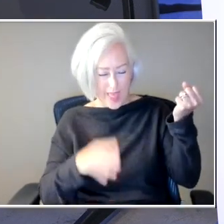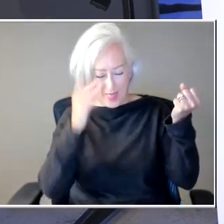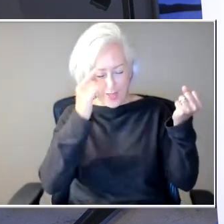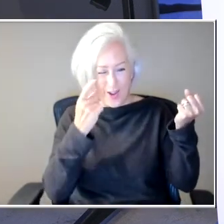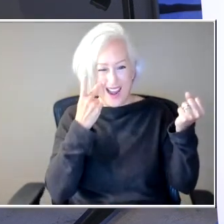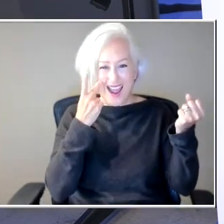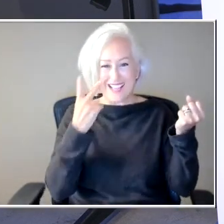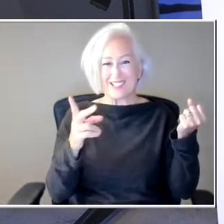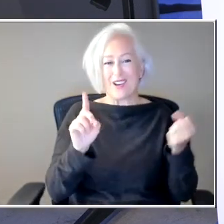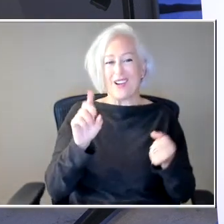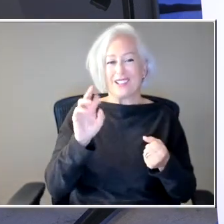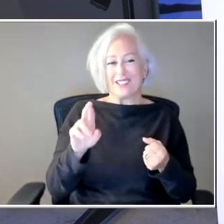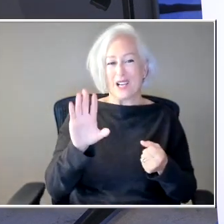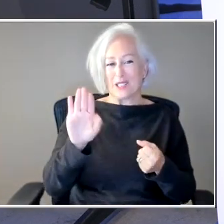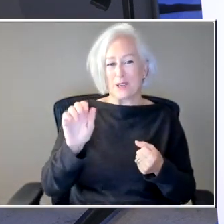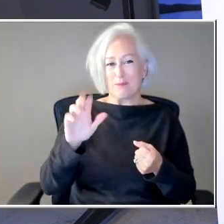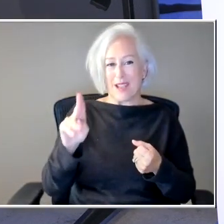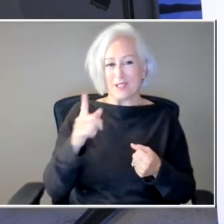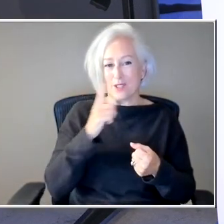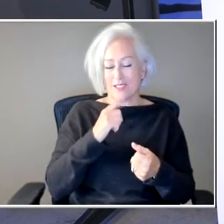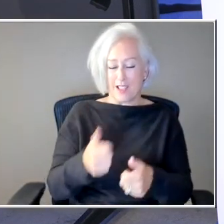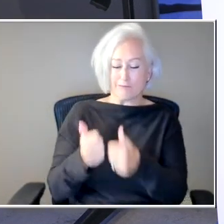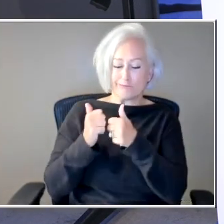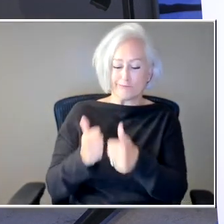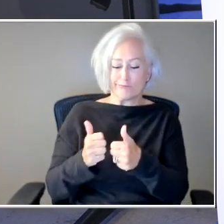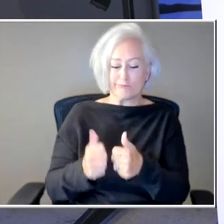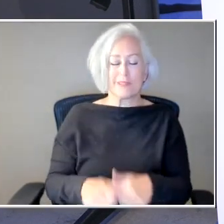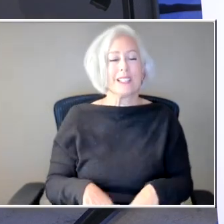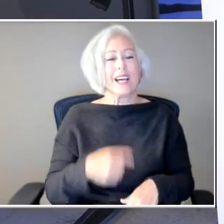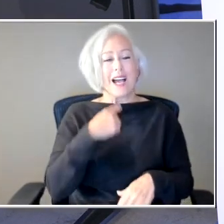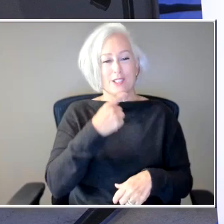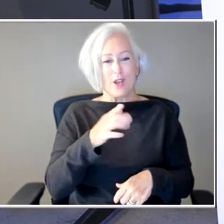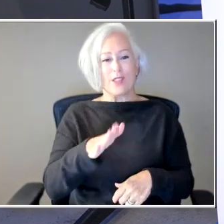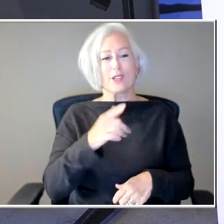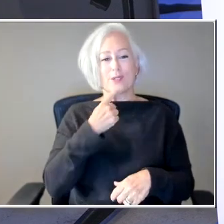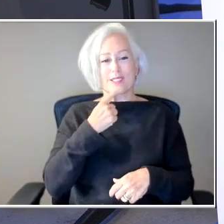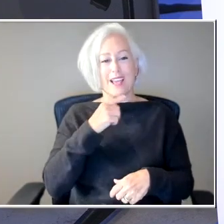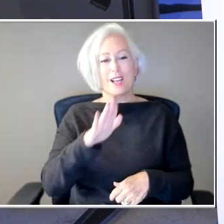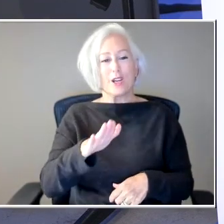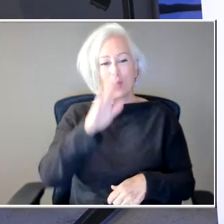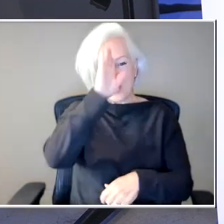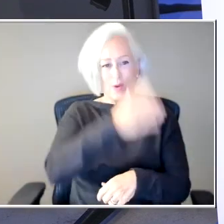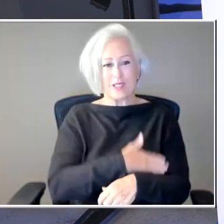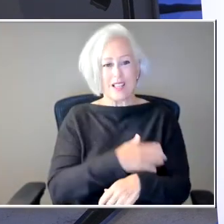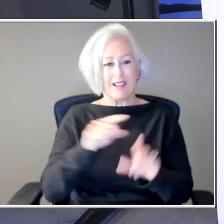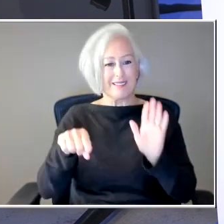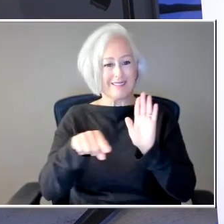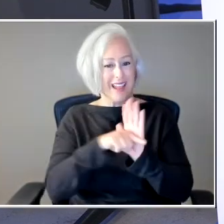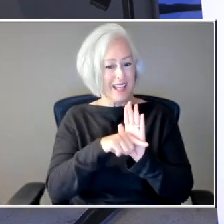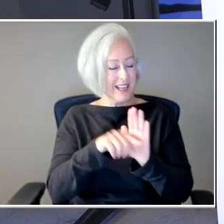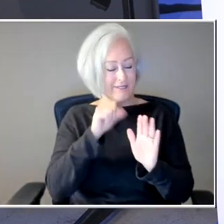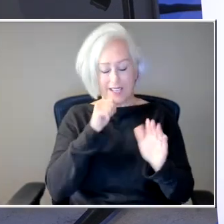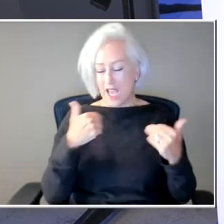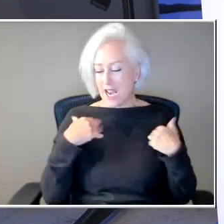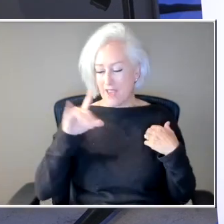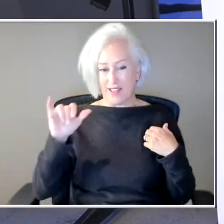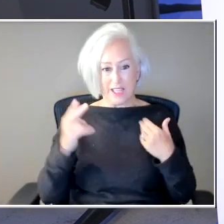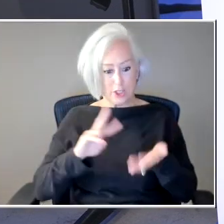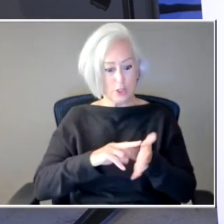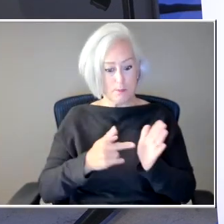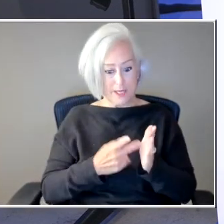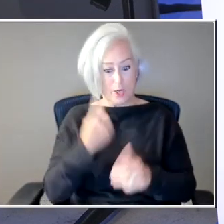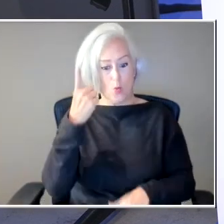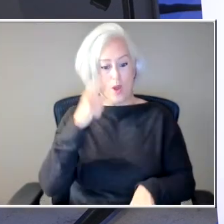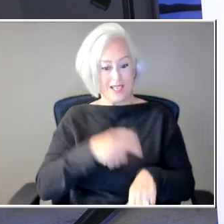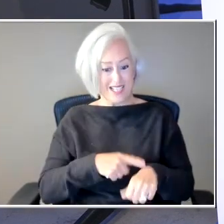thumbs up when she said that her son had been tested negative. Once you're tested negative, you're always negative. Yes, that is correct. One and done test.